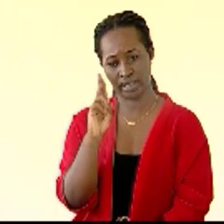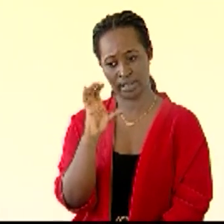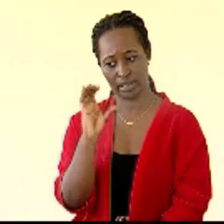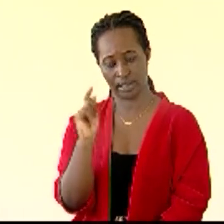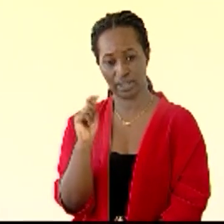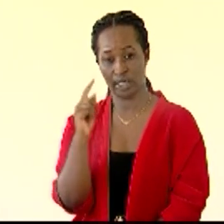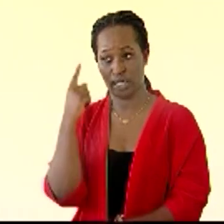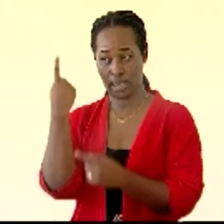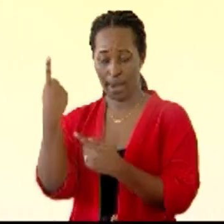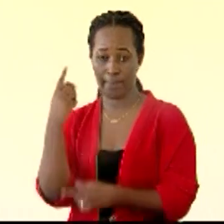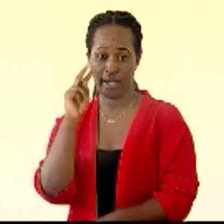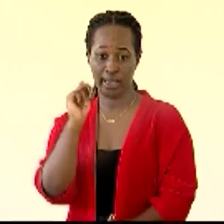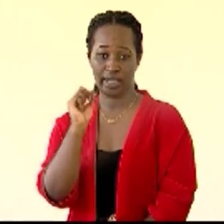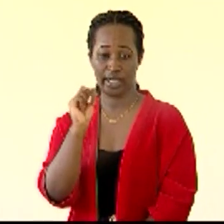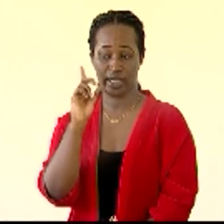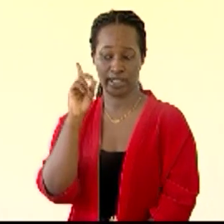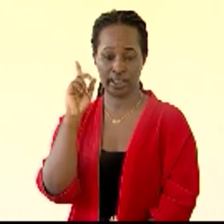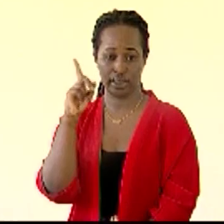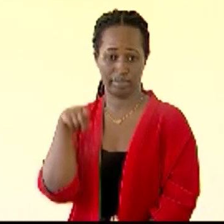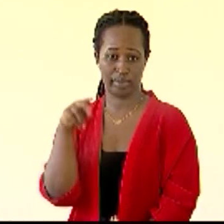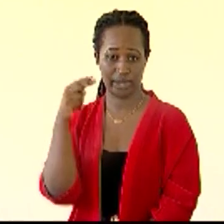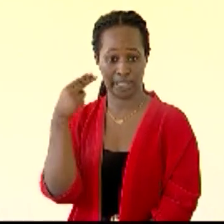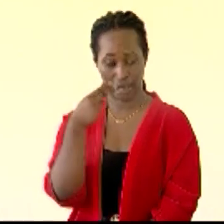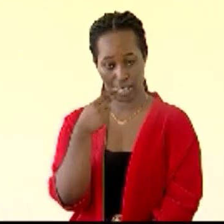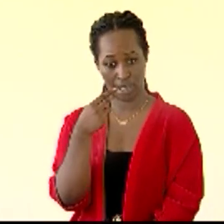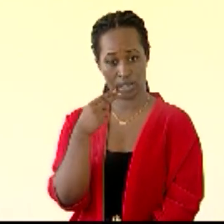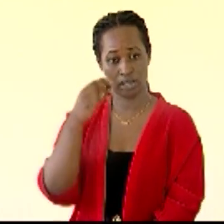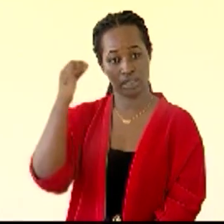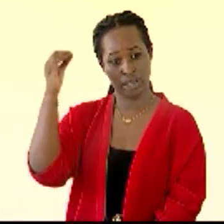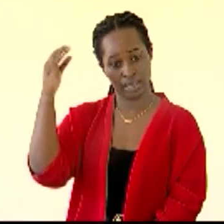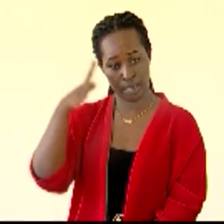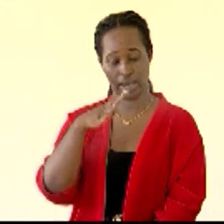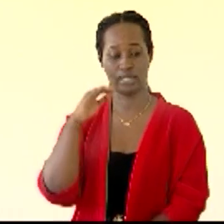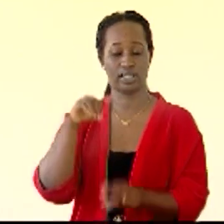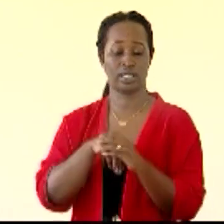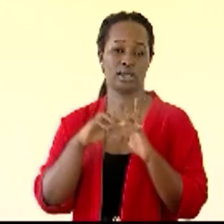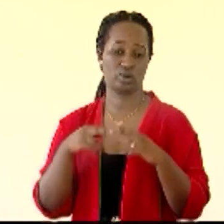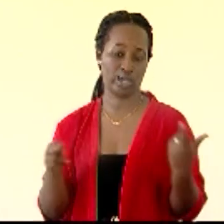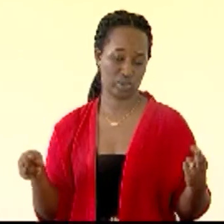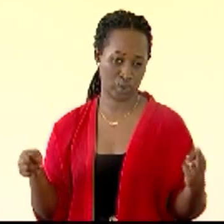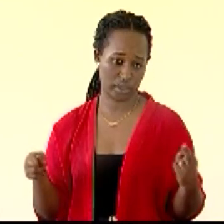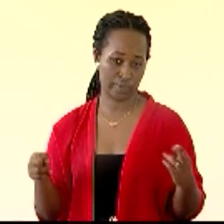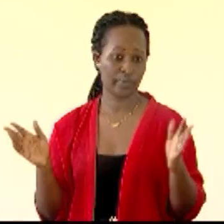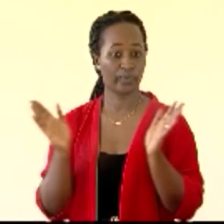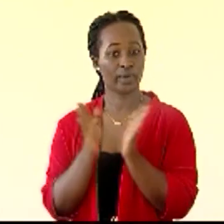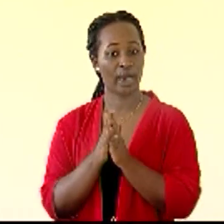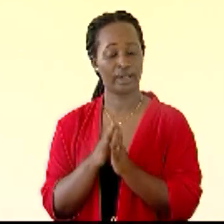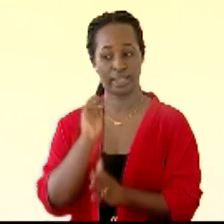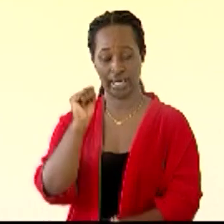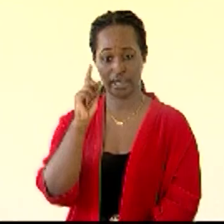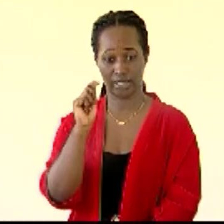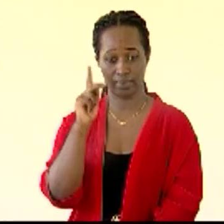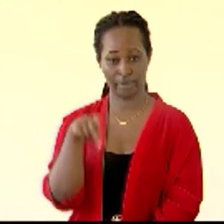a reducing power needed in the next reaction, the light-independent reactions, and